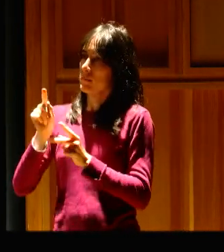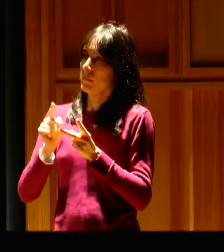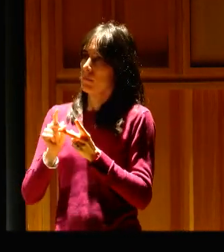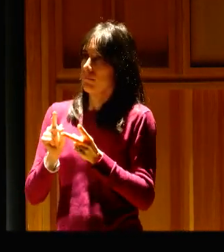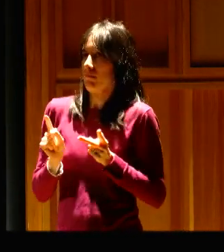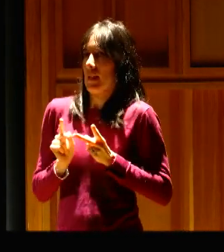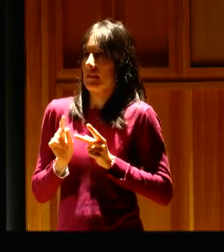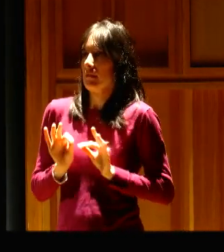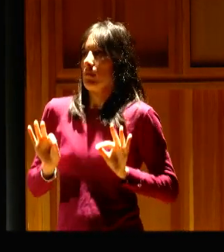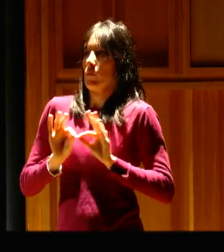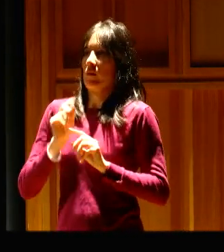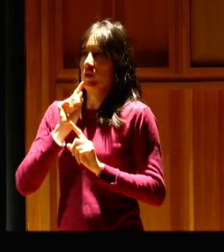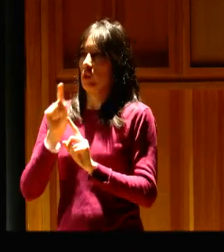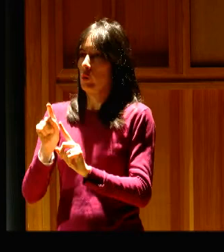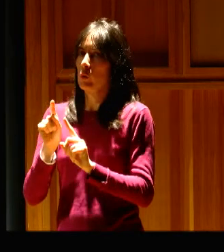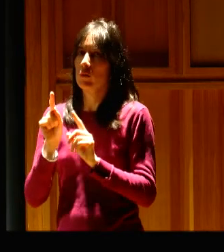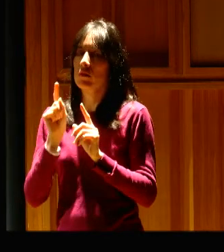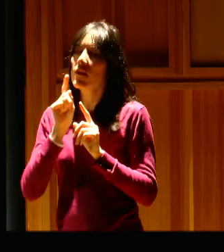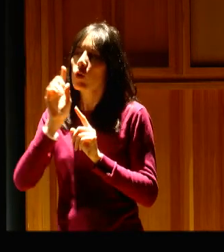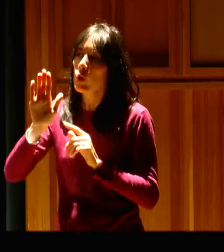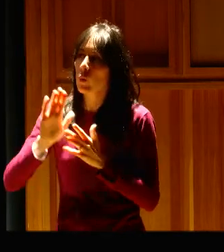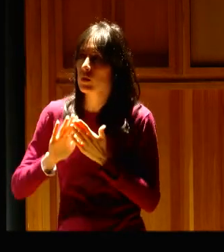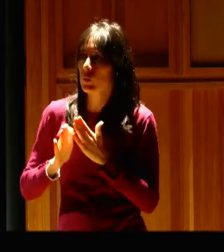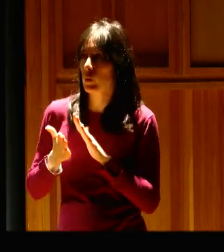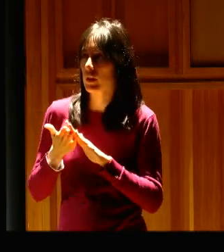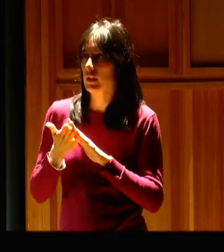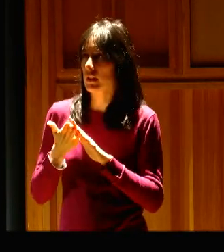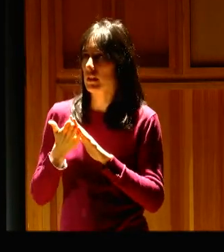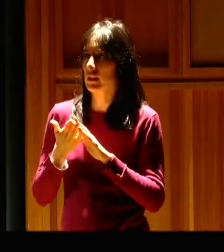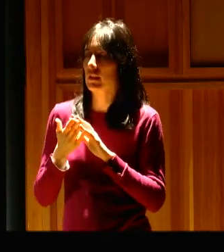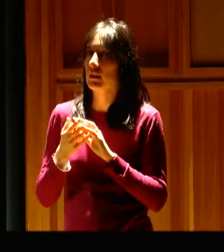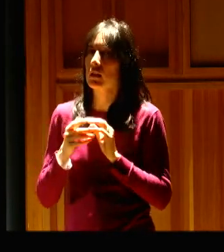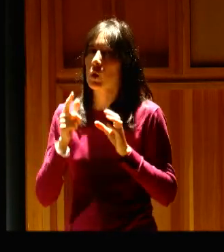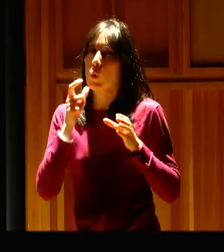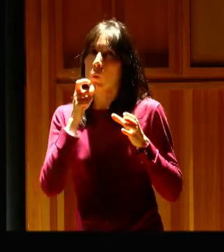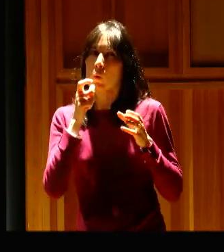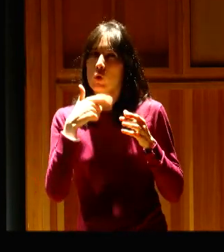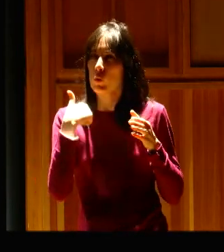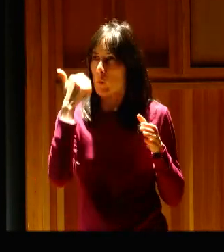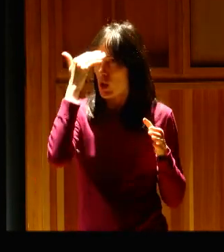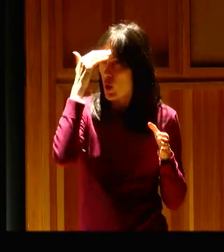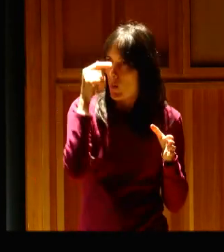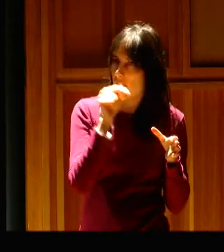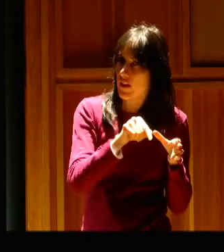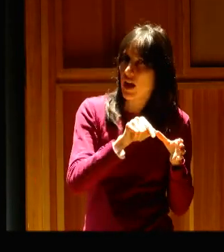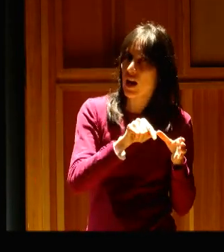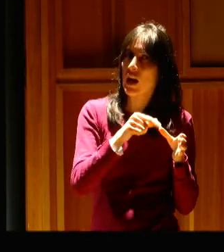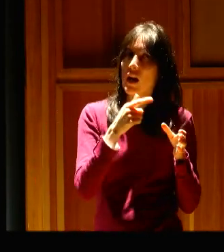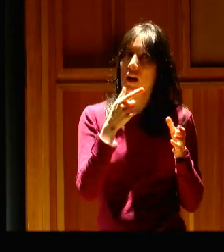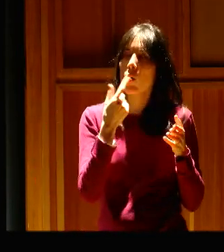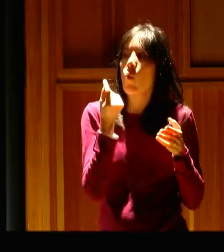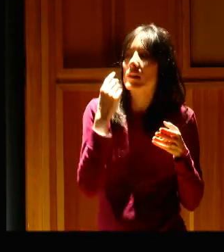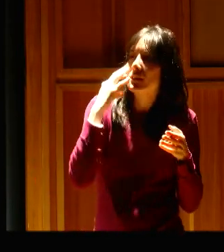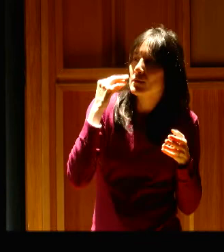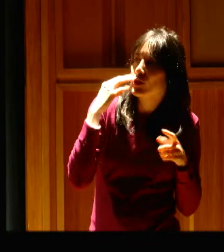your cultural community. Think about the people that you know there, the experiences that you've